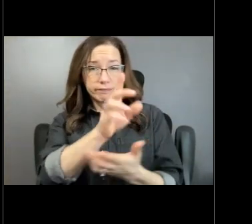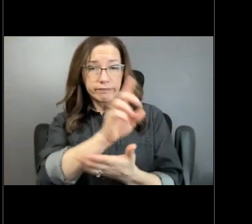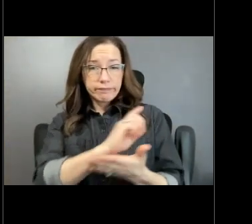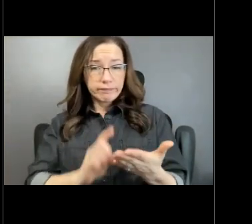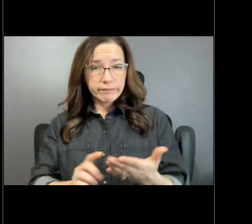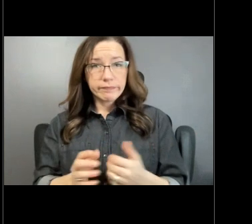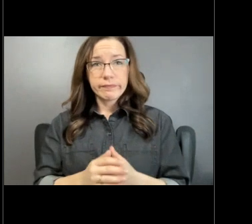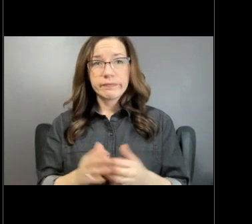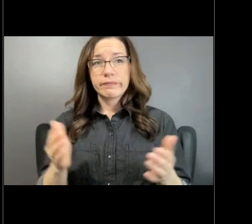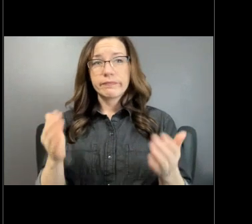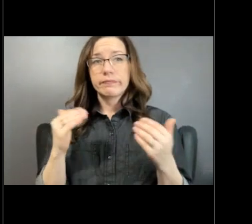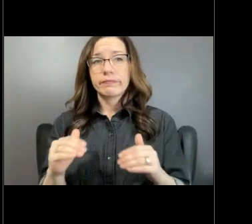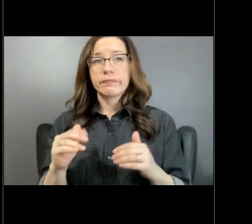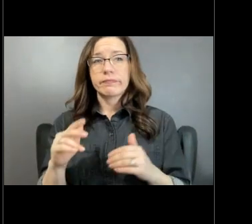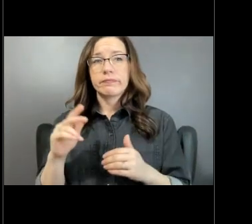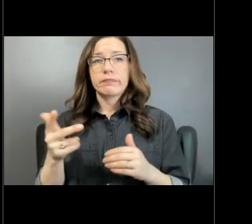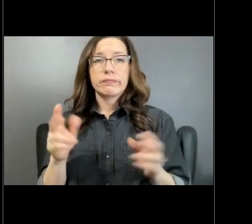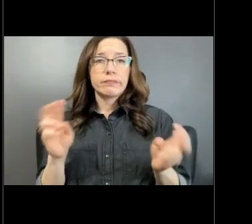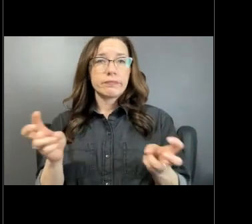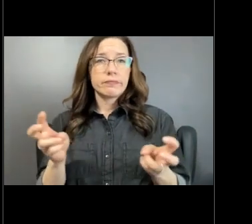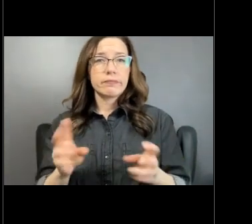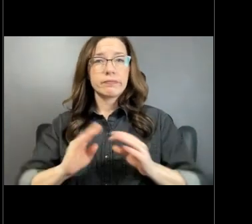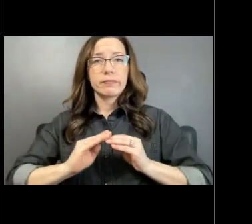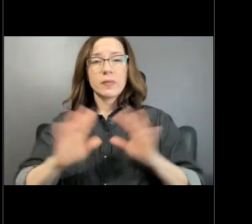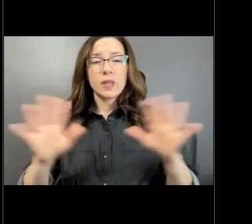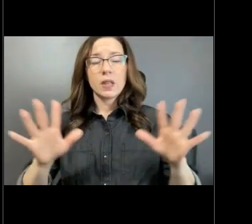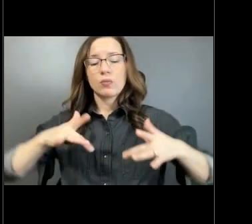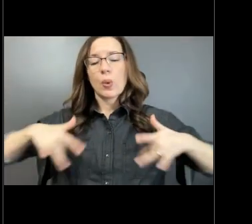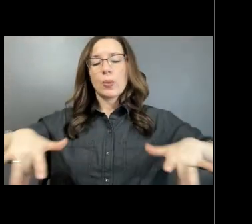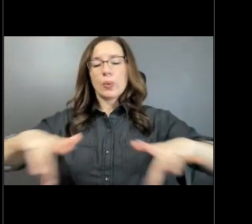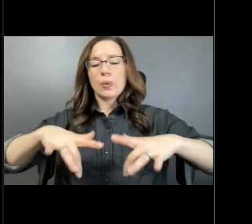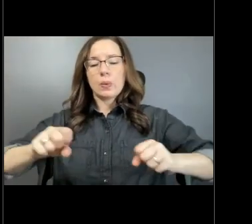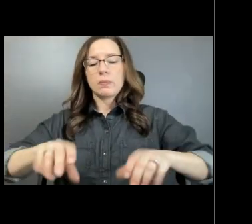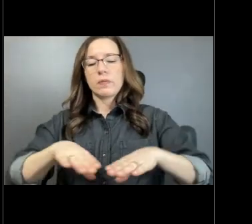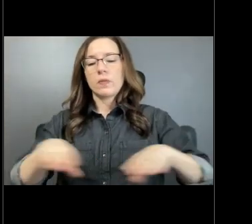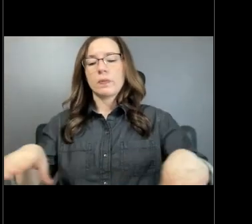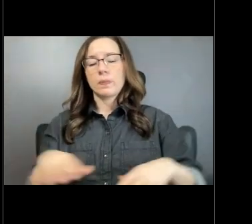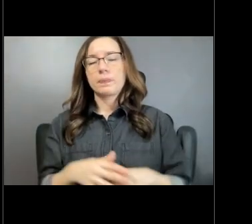Topic 3, clear floor space.